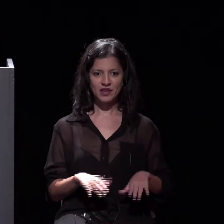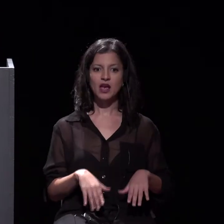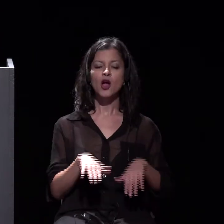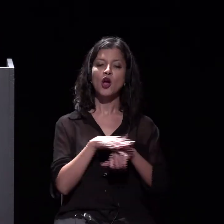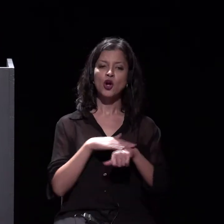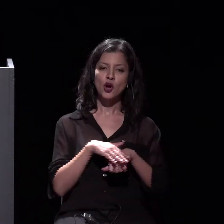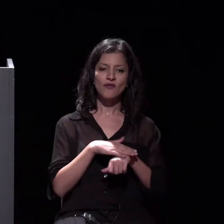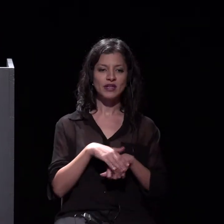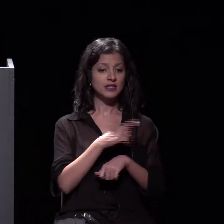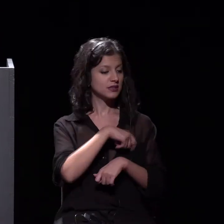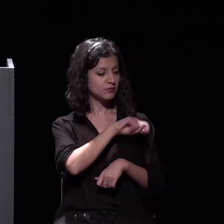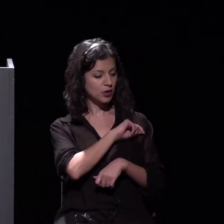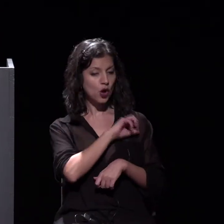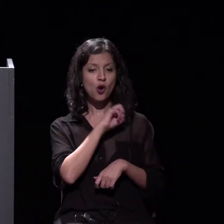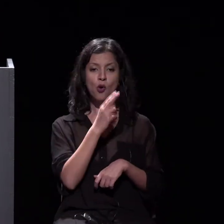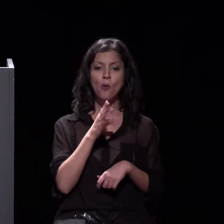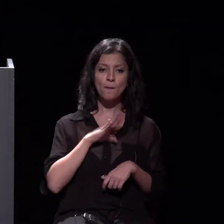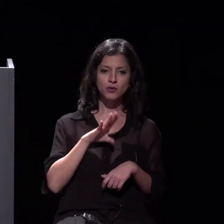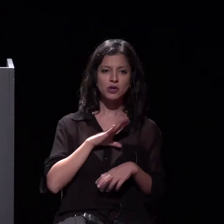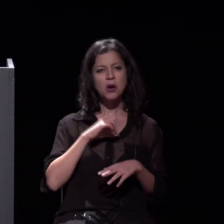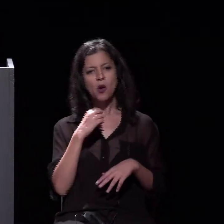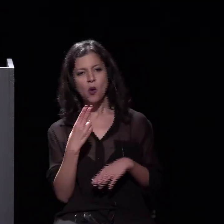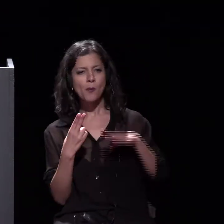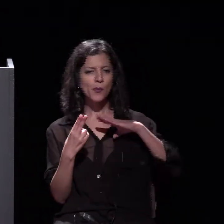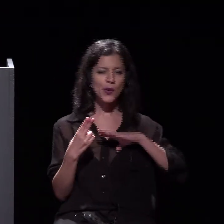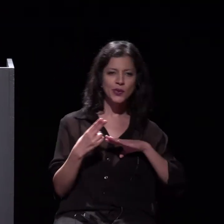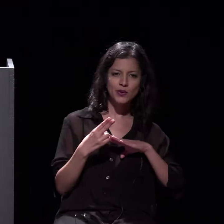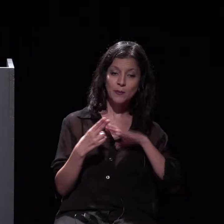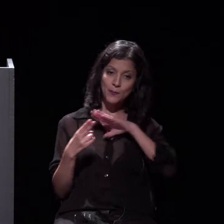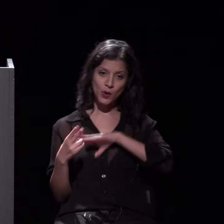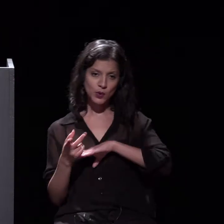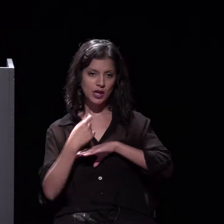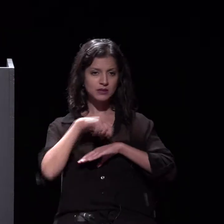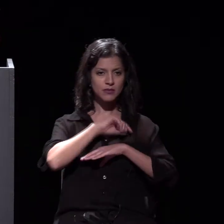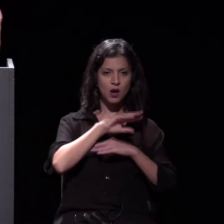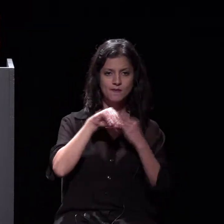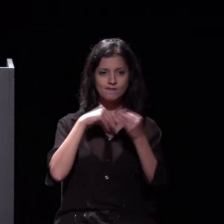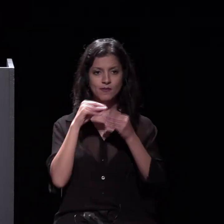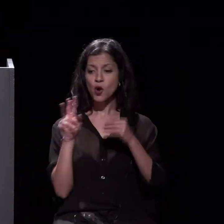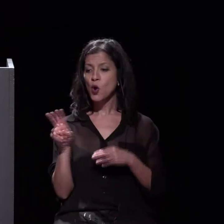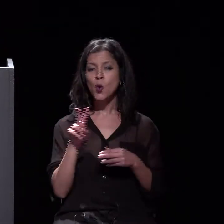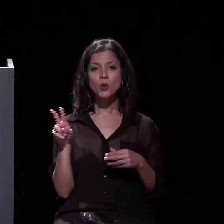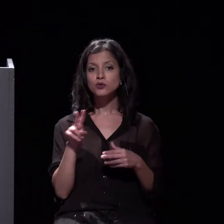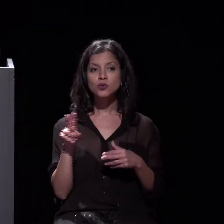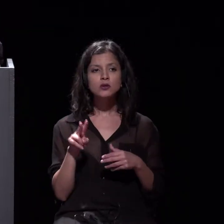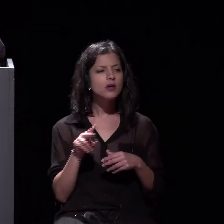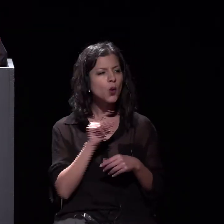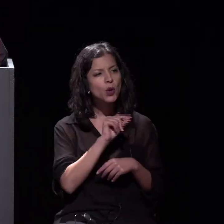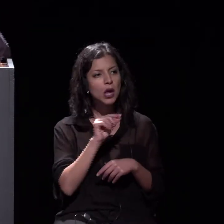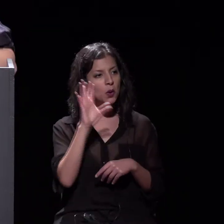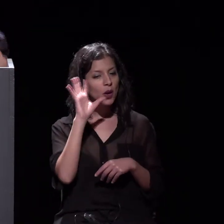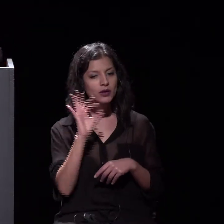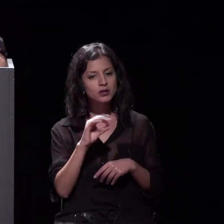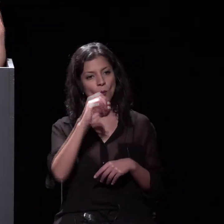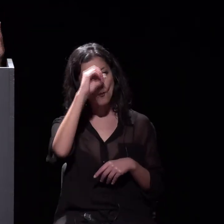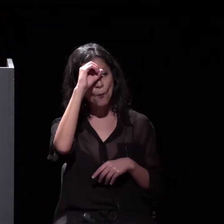or Portuñol. So neither of them understood those languages, so they just had to remain silent and kind of, blah, blah, blah. Which